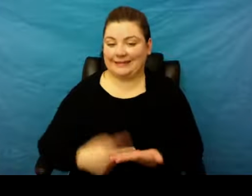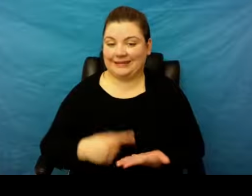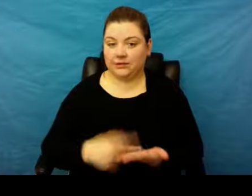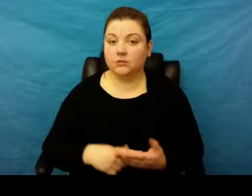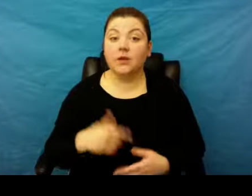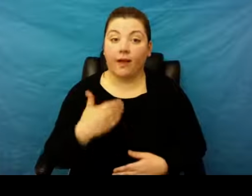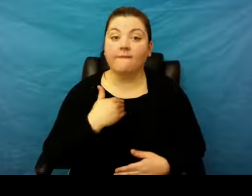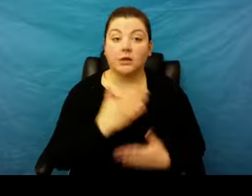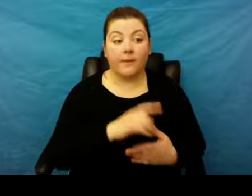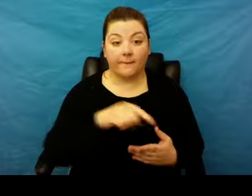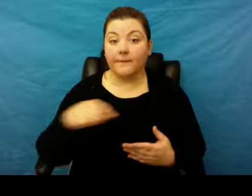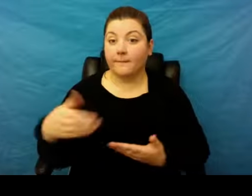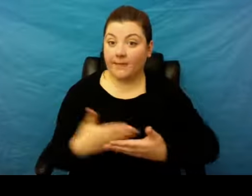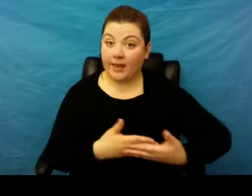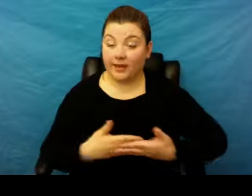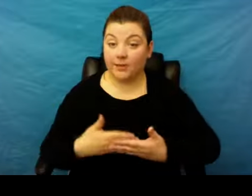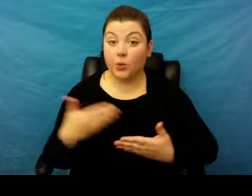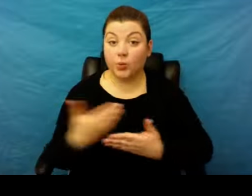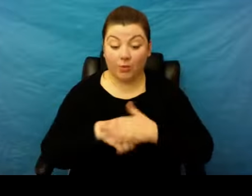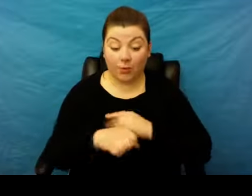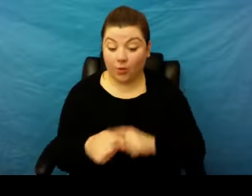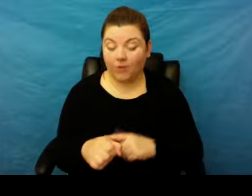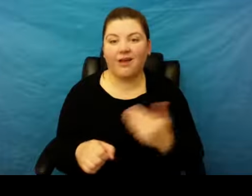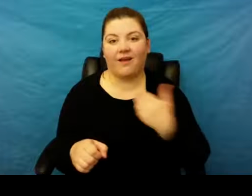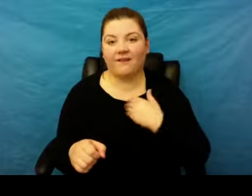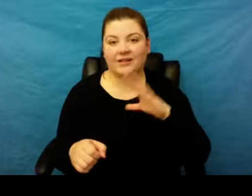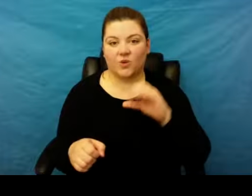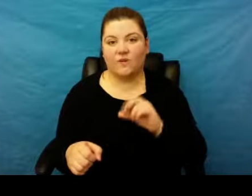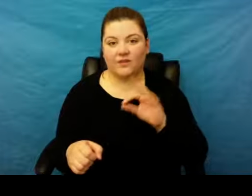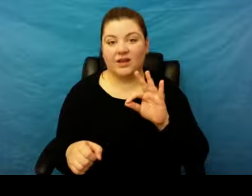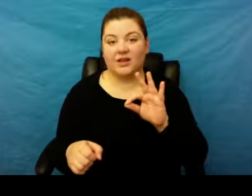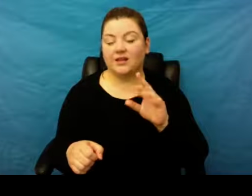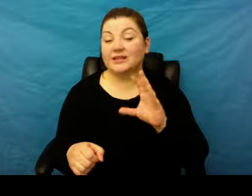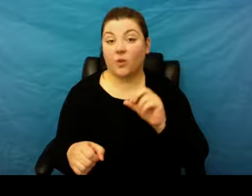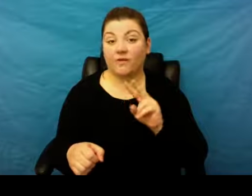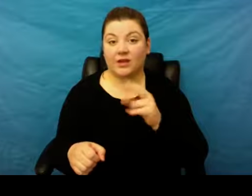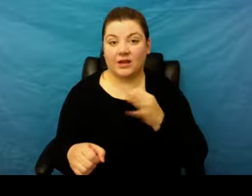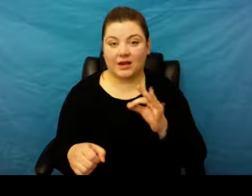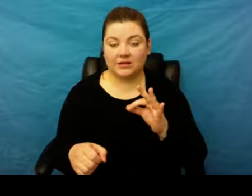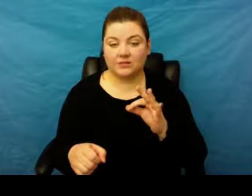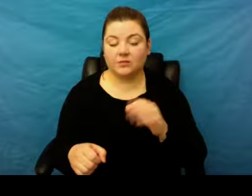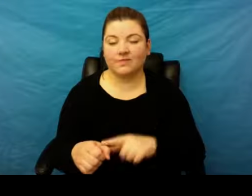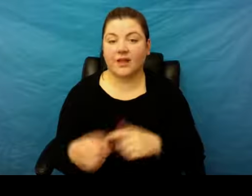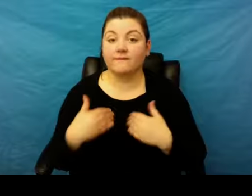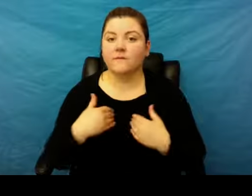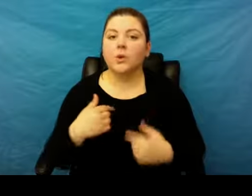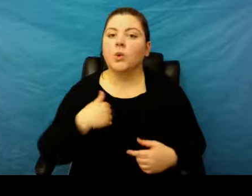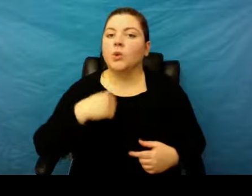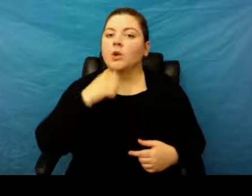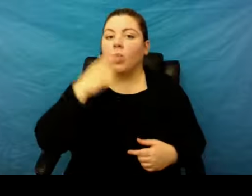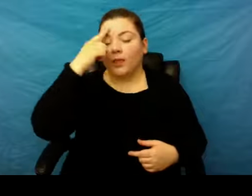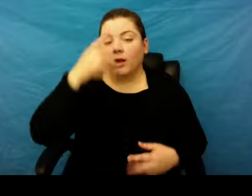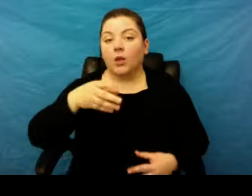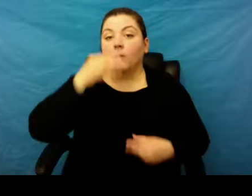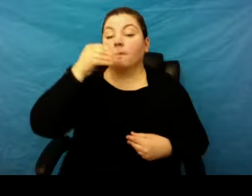COVID. We don't think that it's vertically transmitted, meaning we don't think that it goes directly from the mom to the fetus. The suspicion is